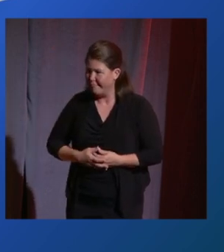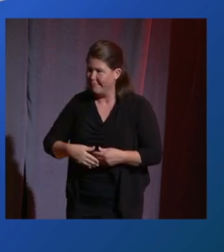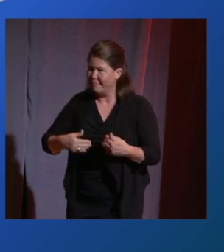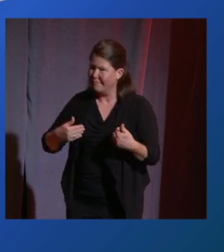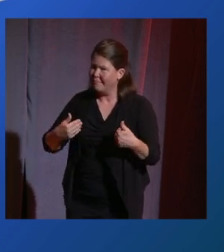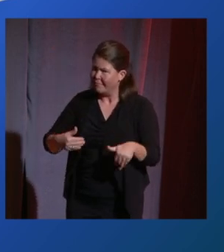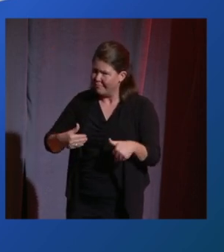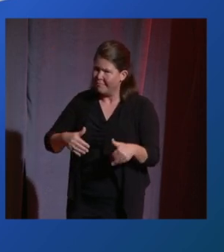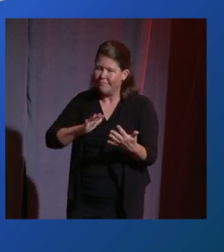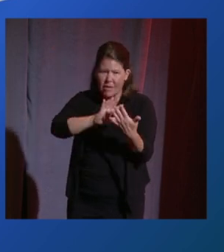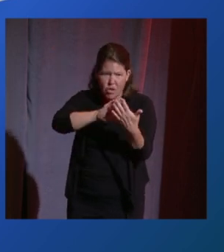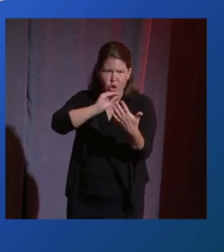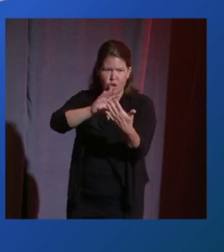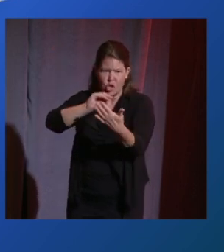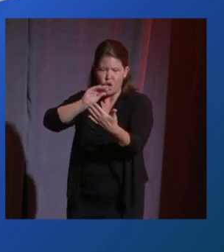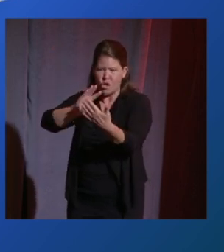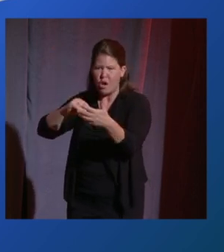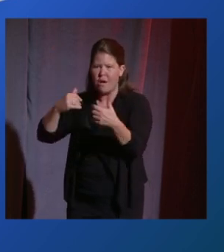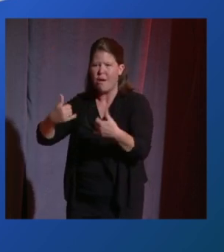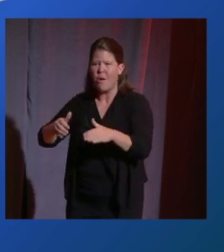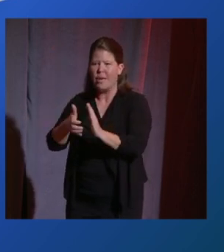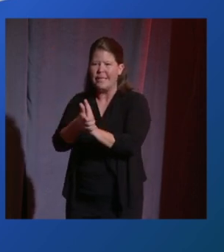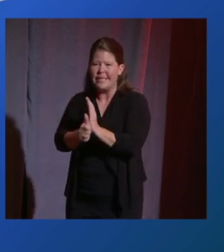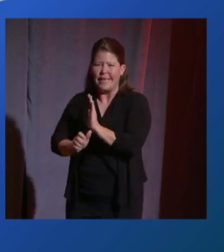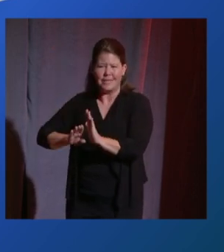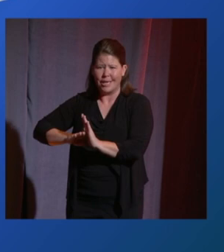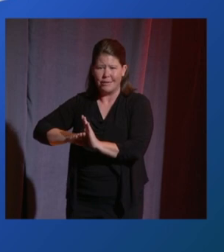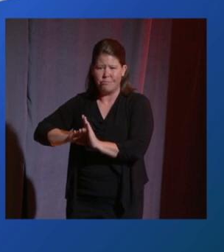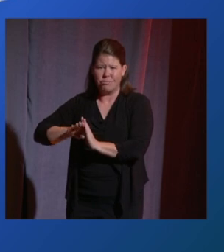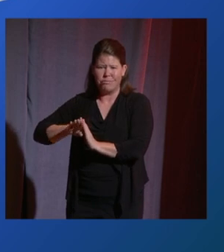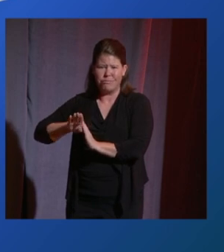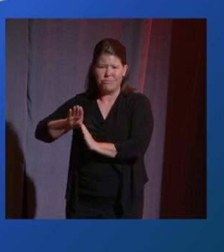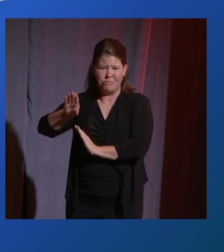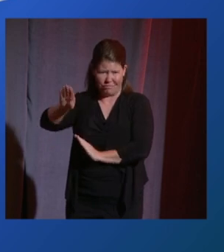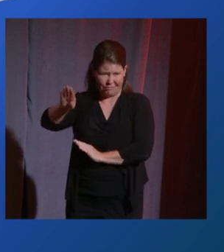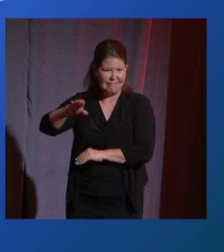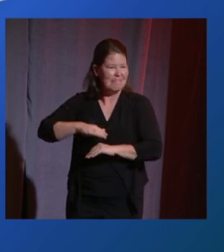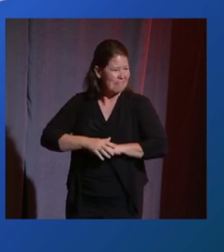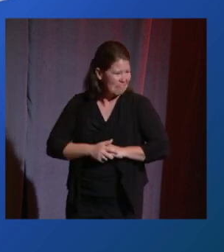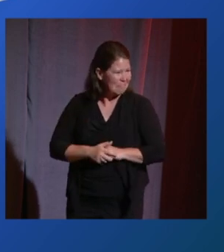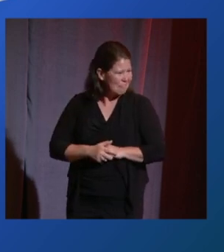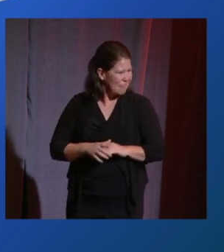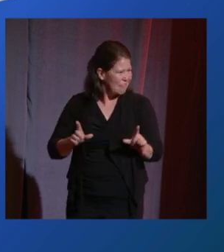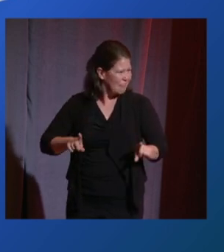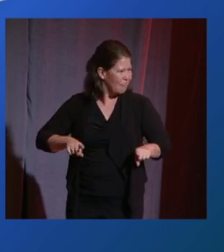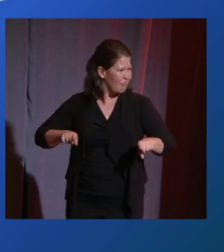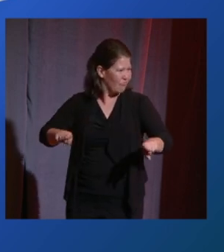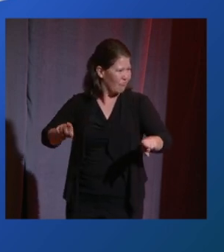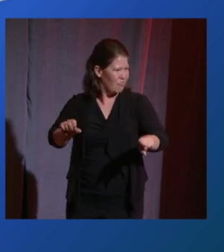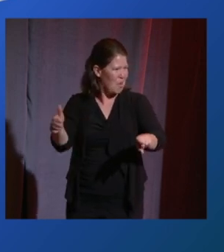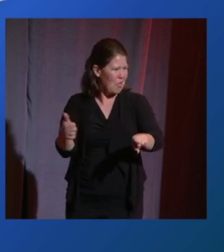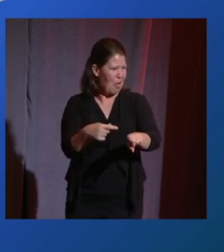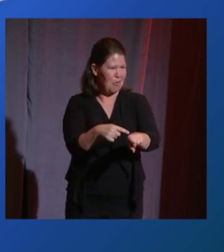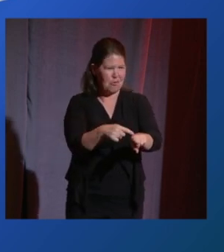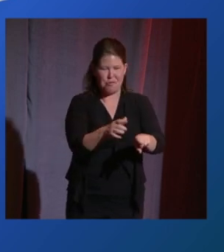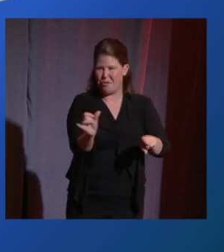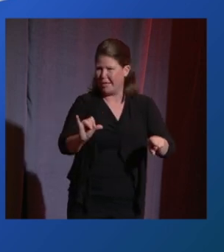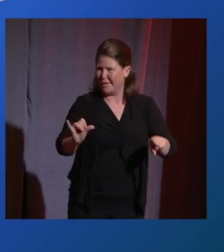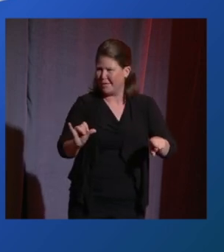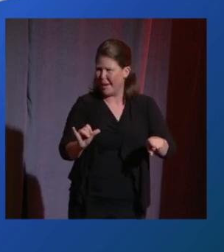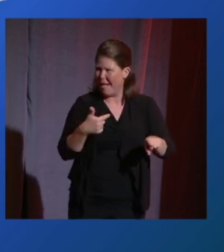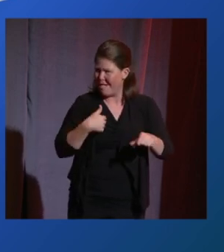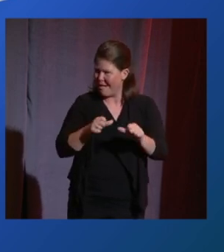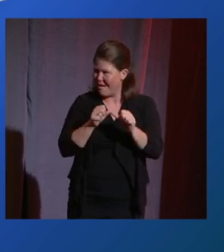technical skills that come with programming and other stuff um as I continue to practice